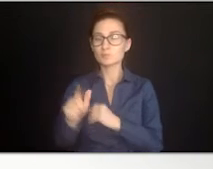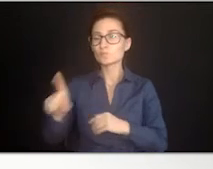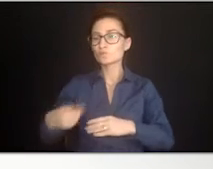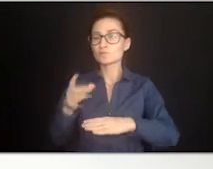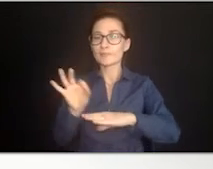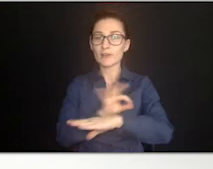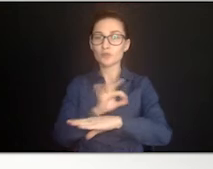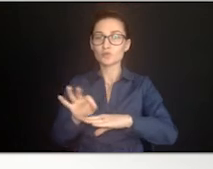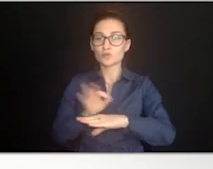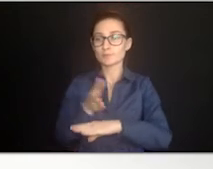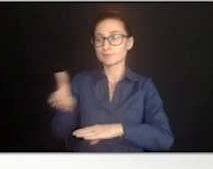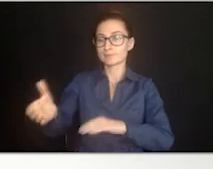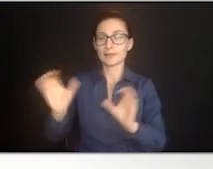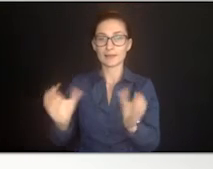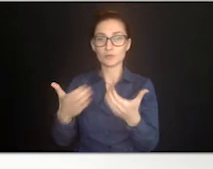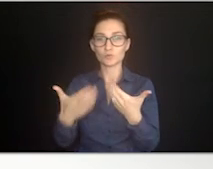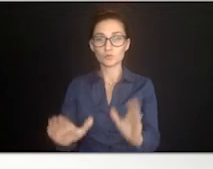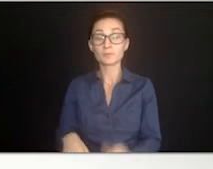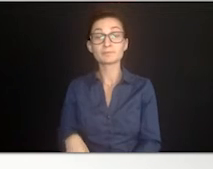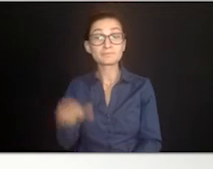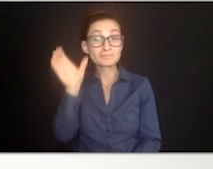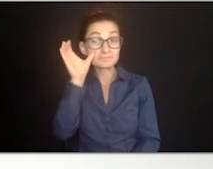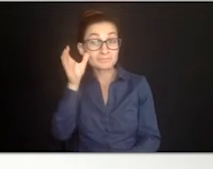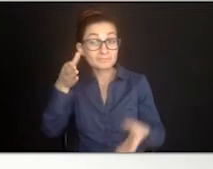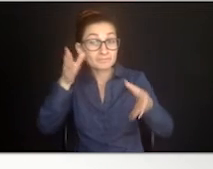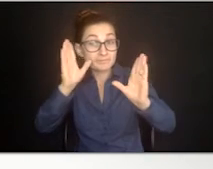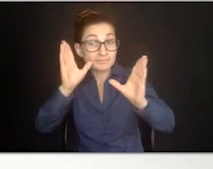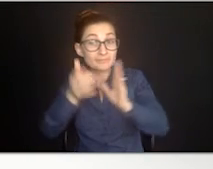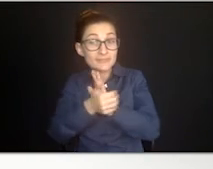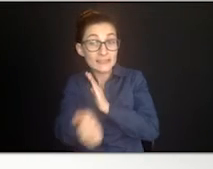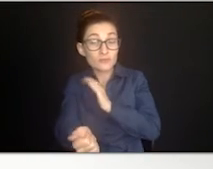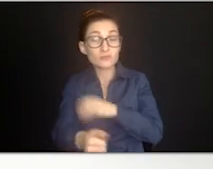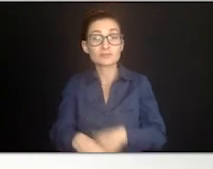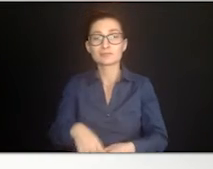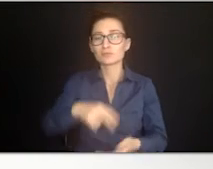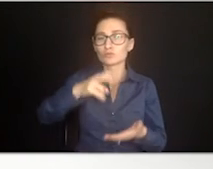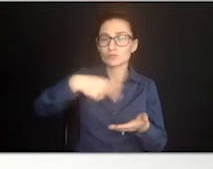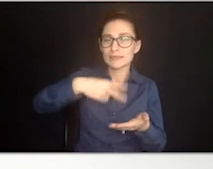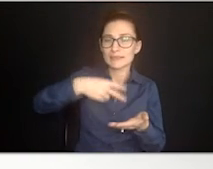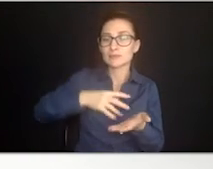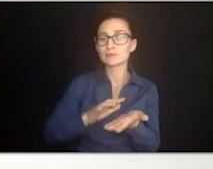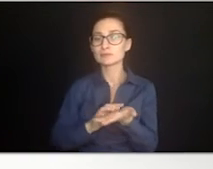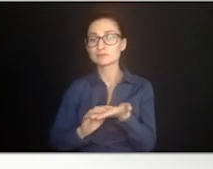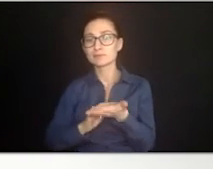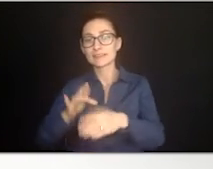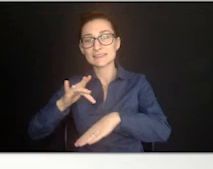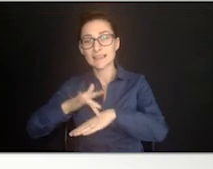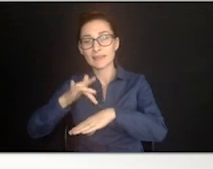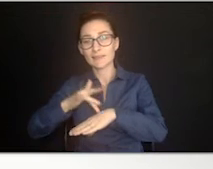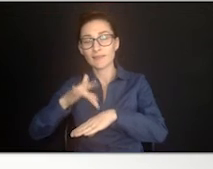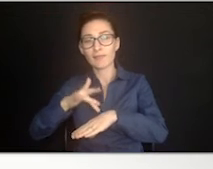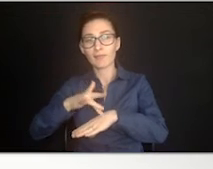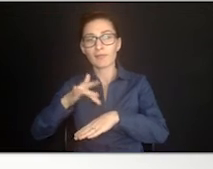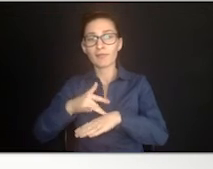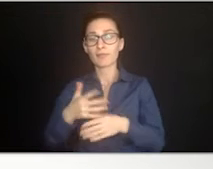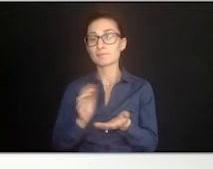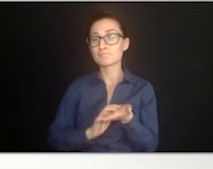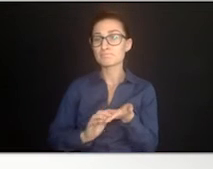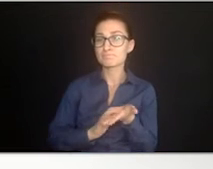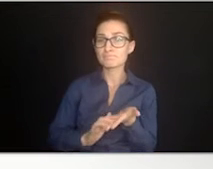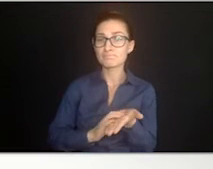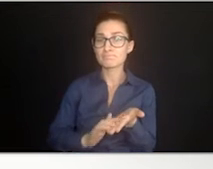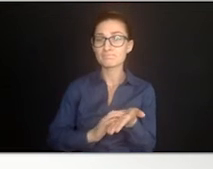in a classroom. They could be listening skills, they could be reading tactile graphics, reading and writing